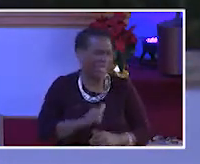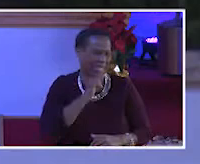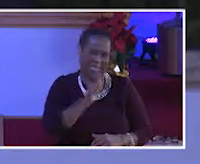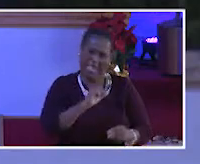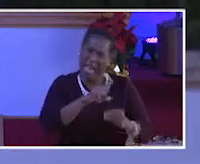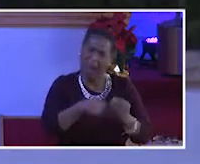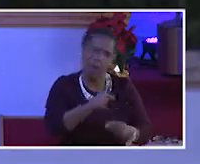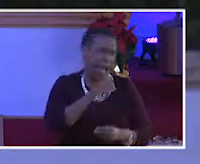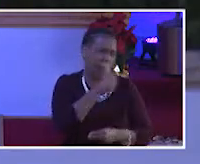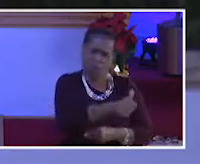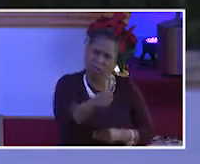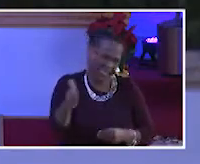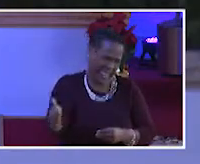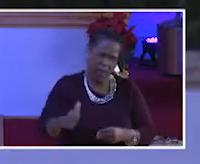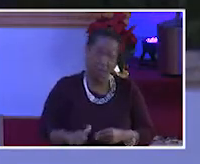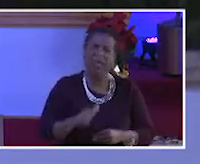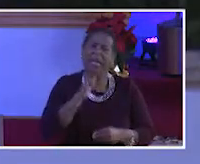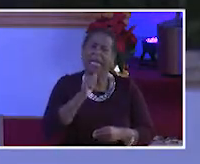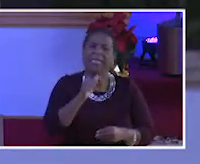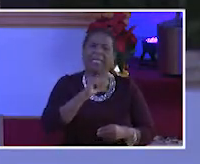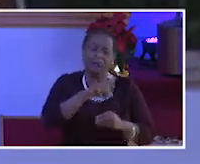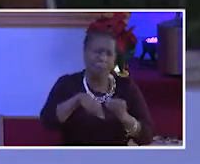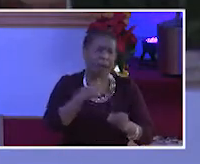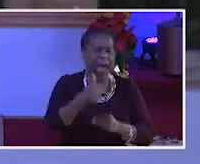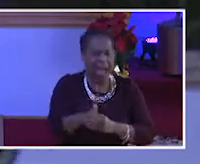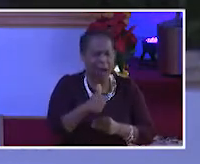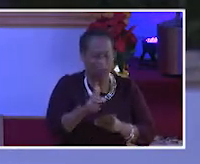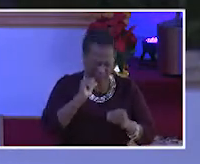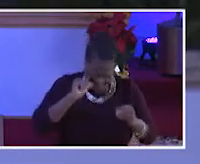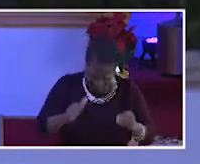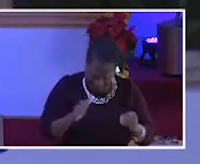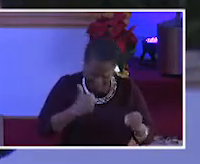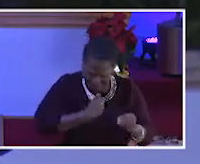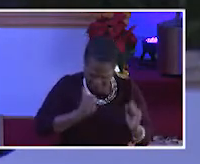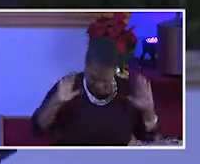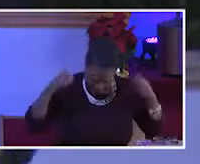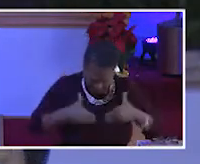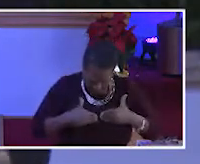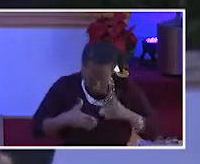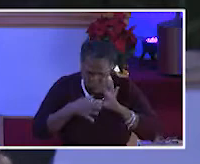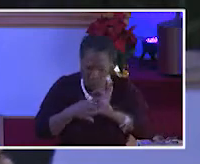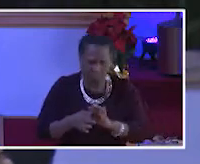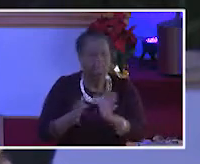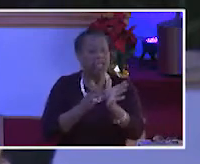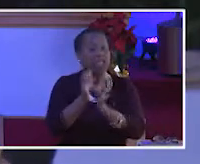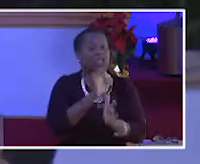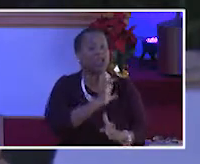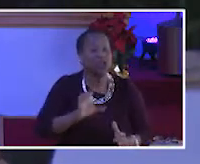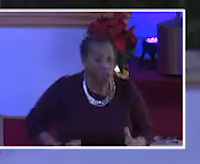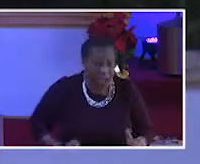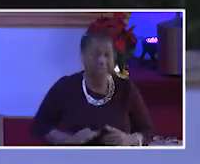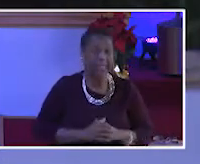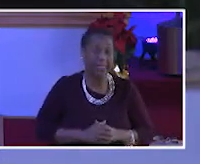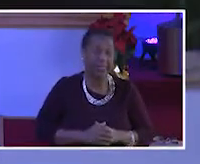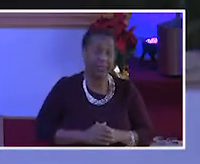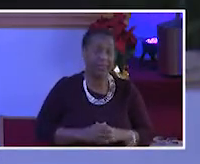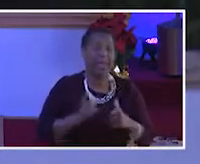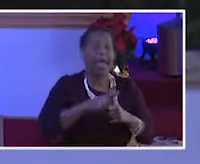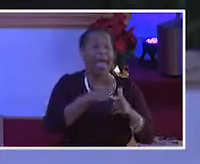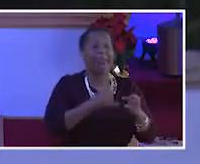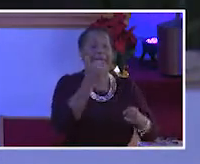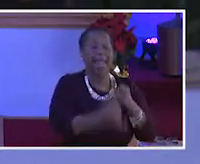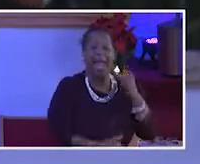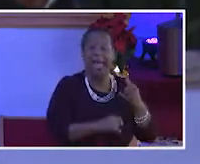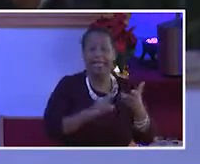about yourself, but it's about being self-centered in Jesus Christ. And then